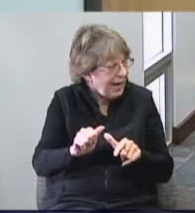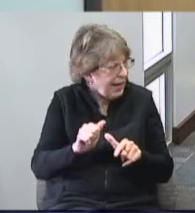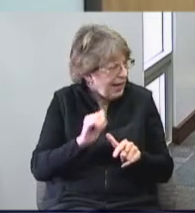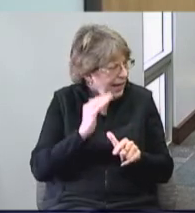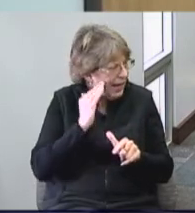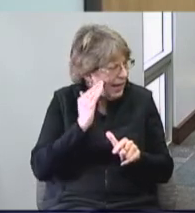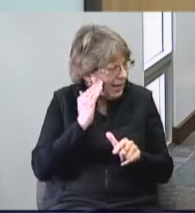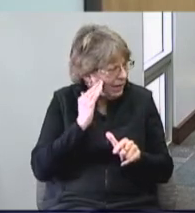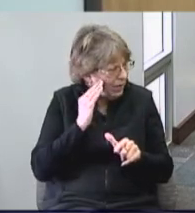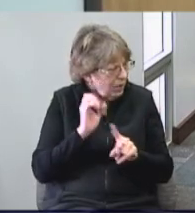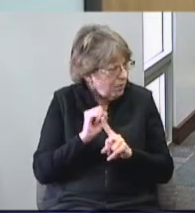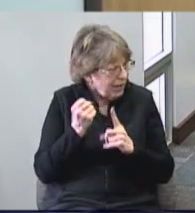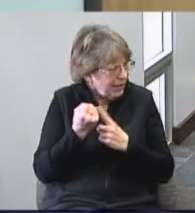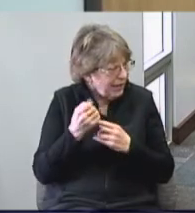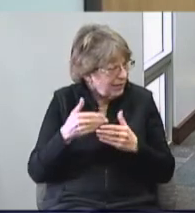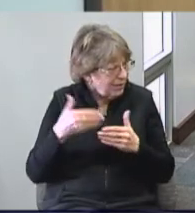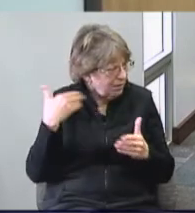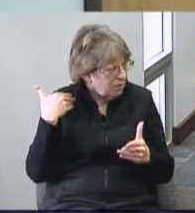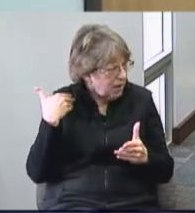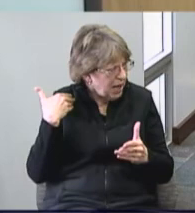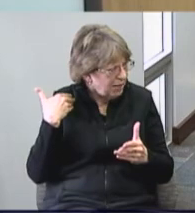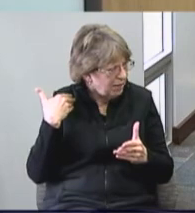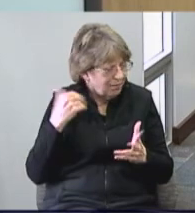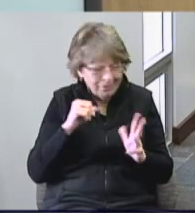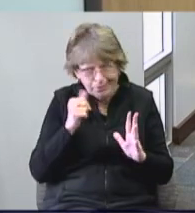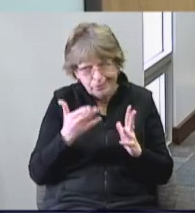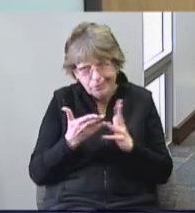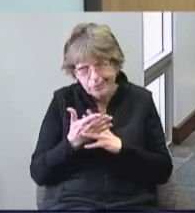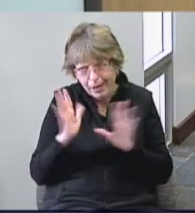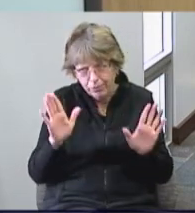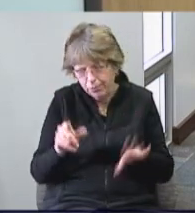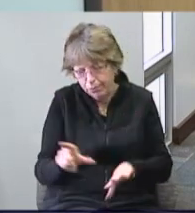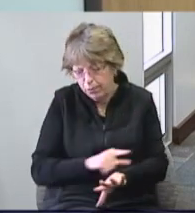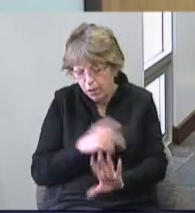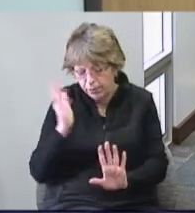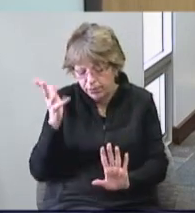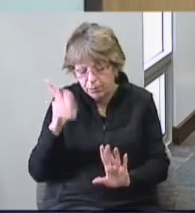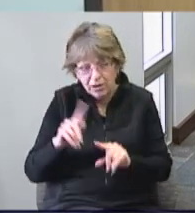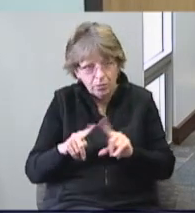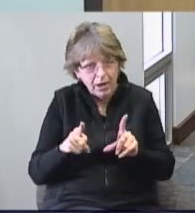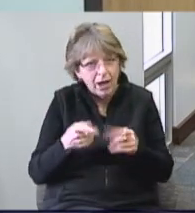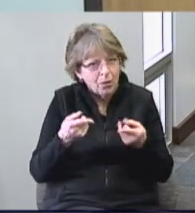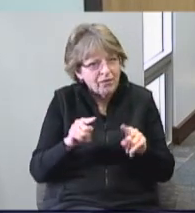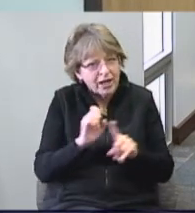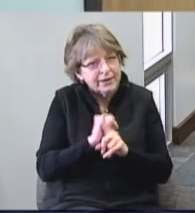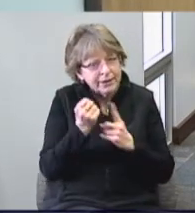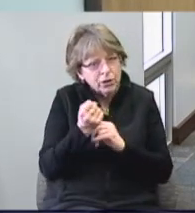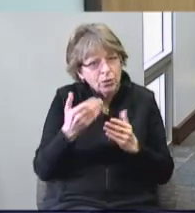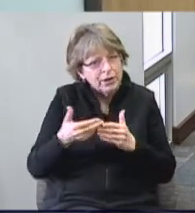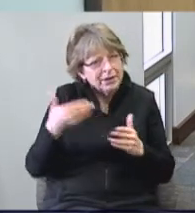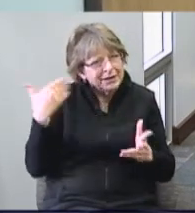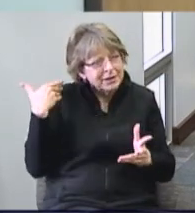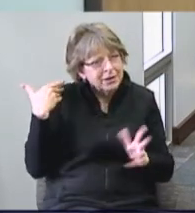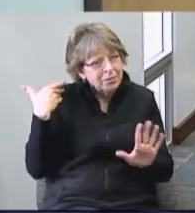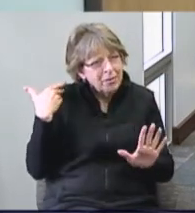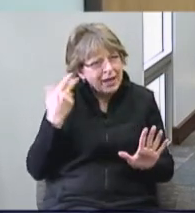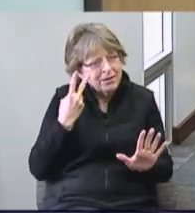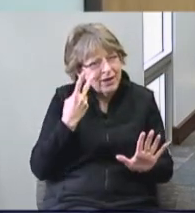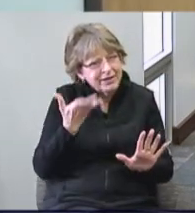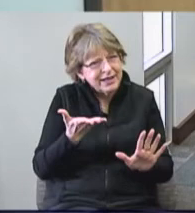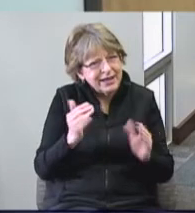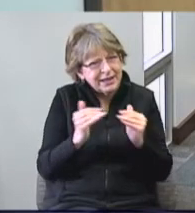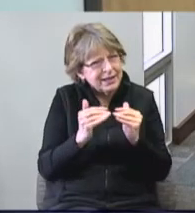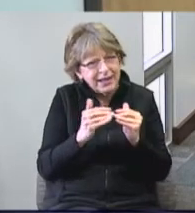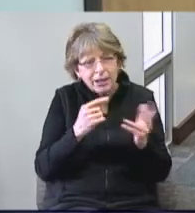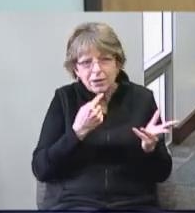there's been cases in the past, I won't go through any long diatribe up here, but there's been cases in the past where there's some things that I see equally as